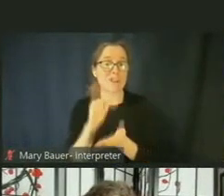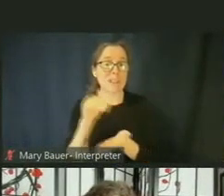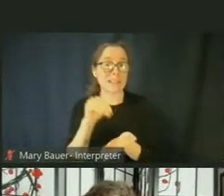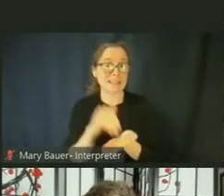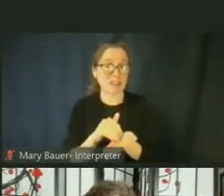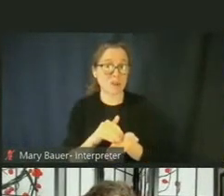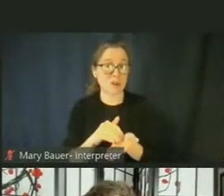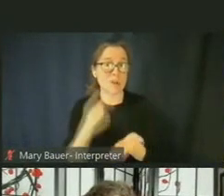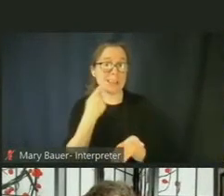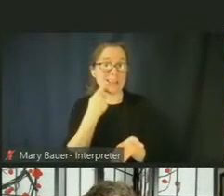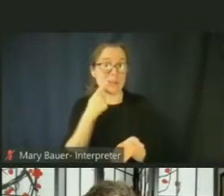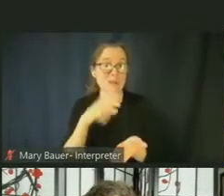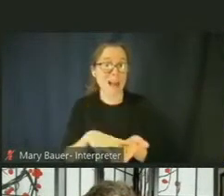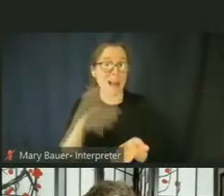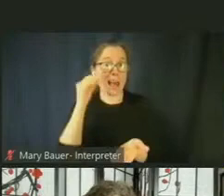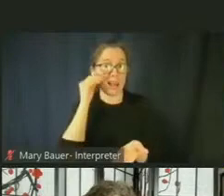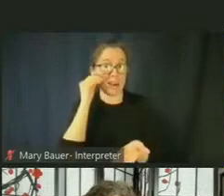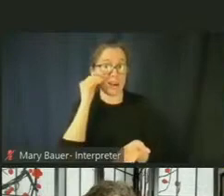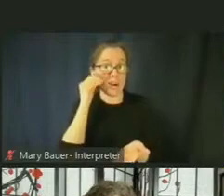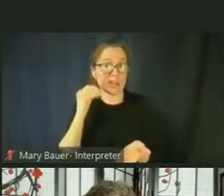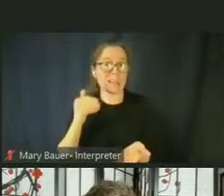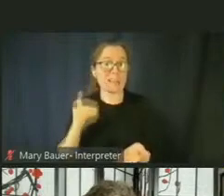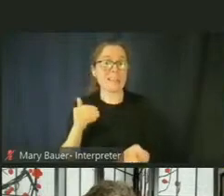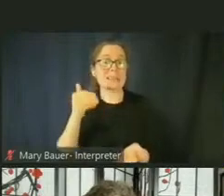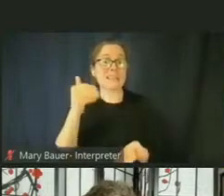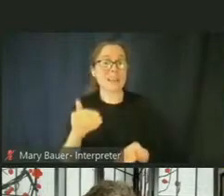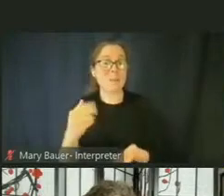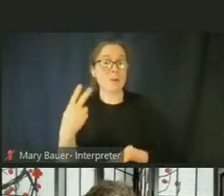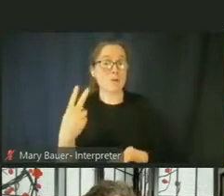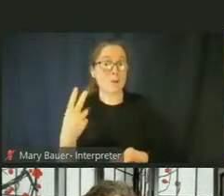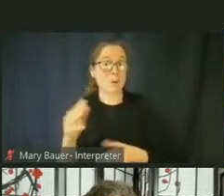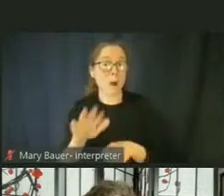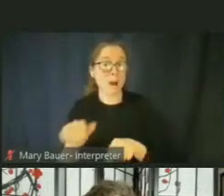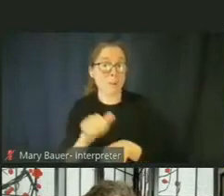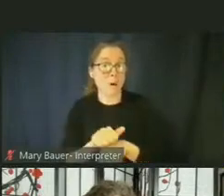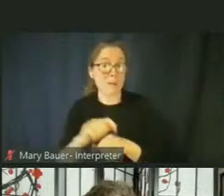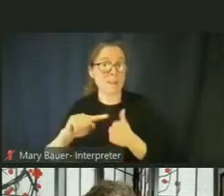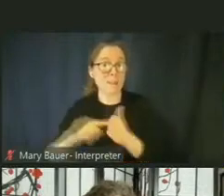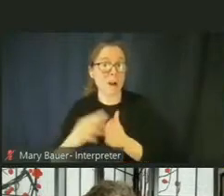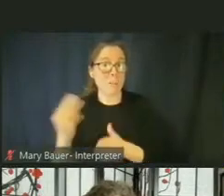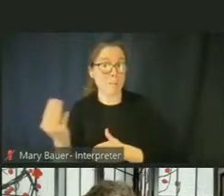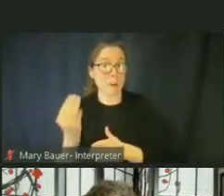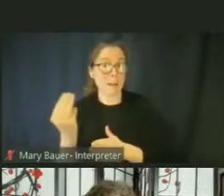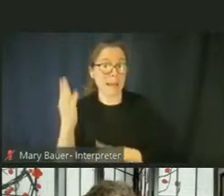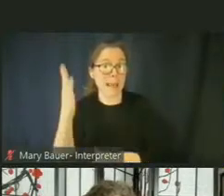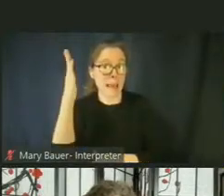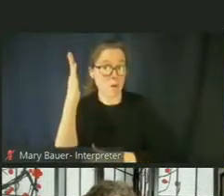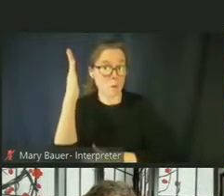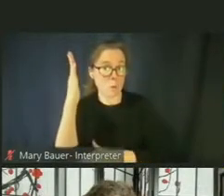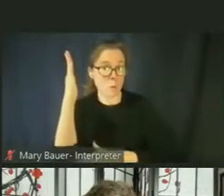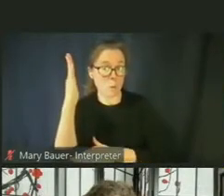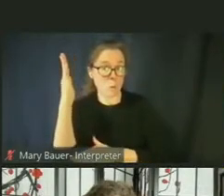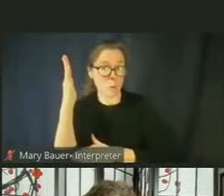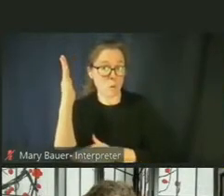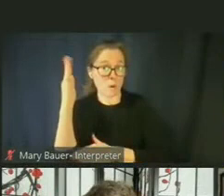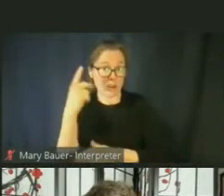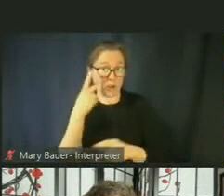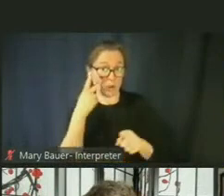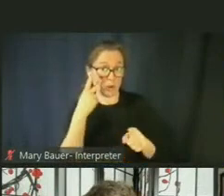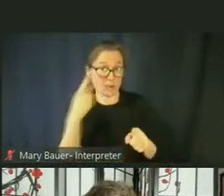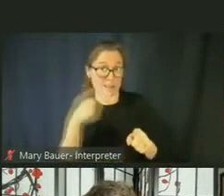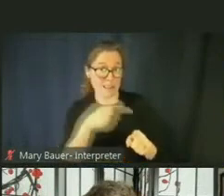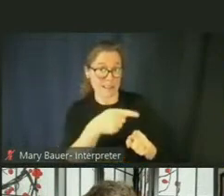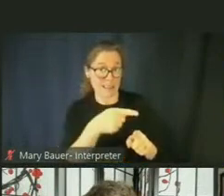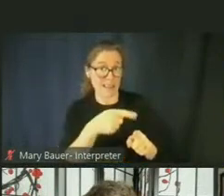have Wave 2 appointments will begin Monday at noon. And so we wanted to make sure that folks saw the information about